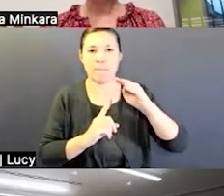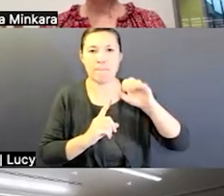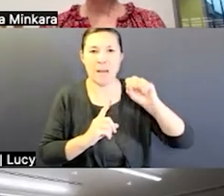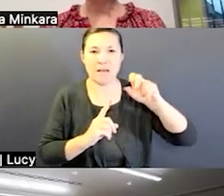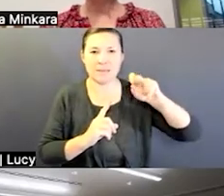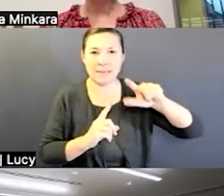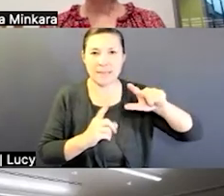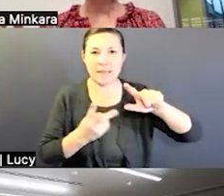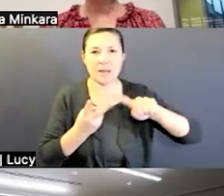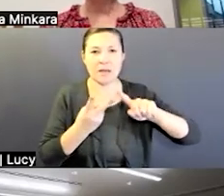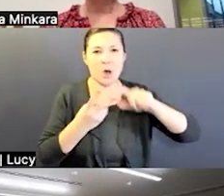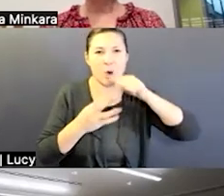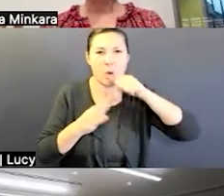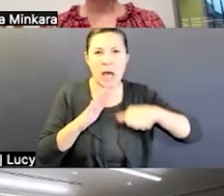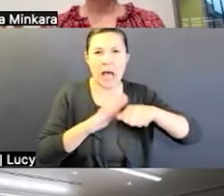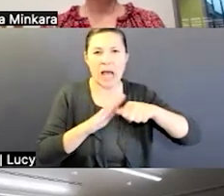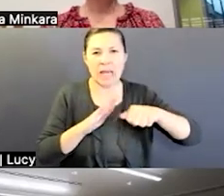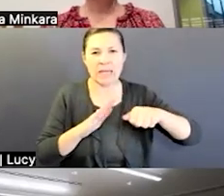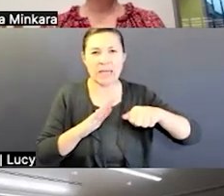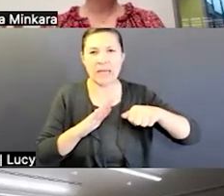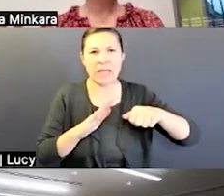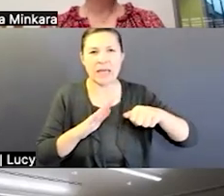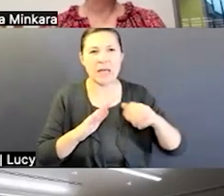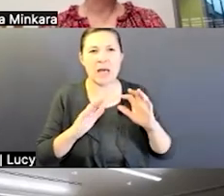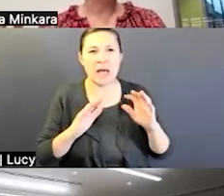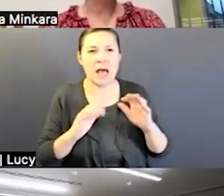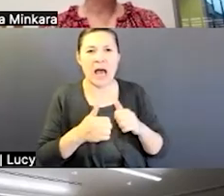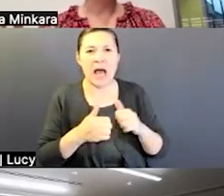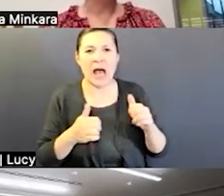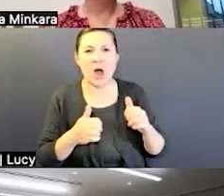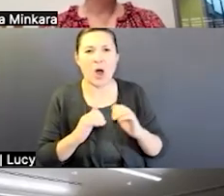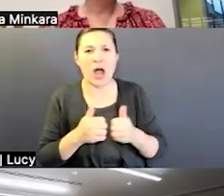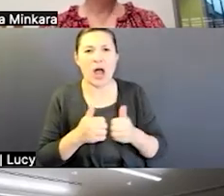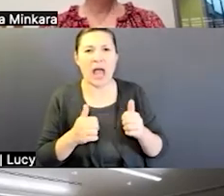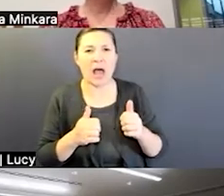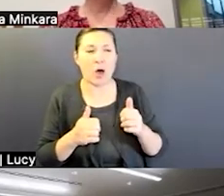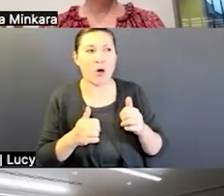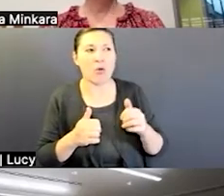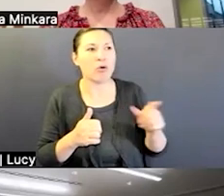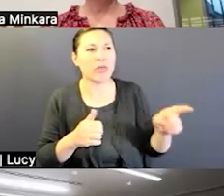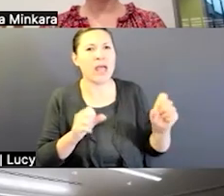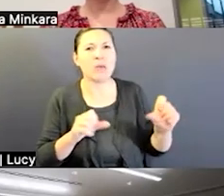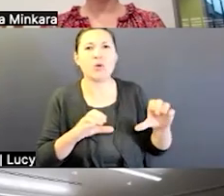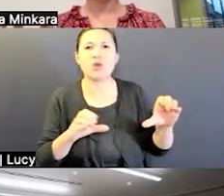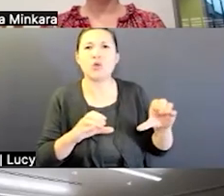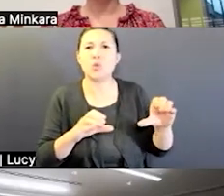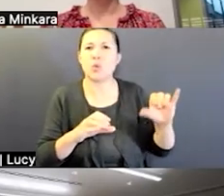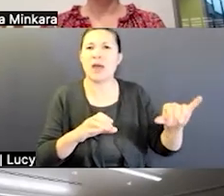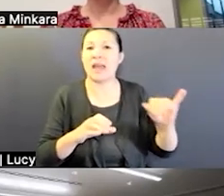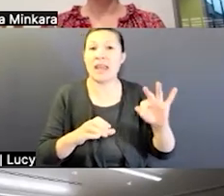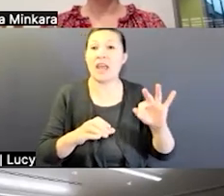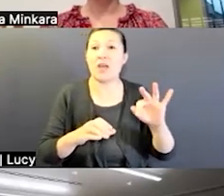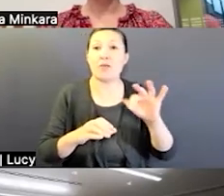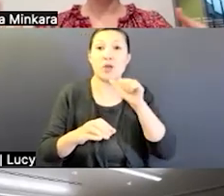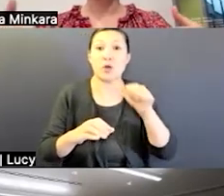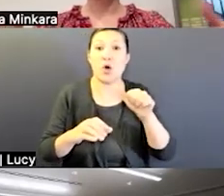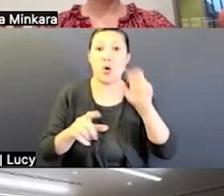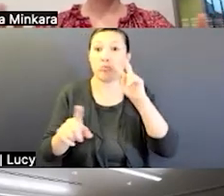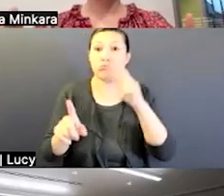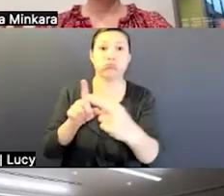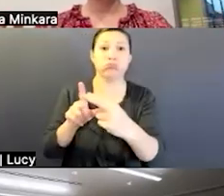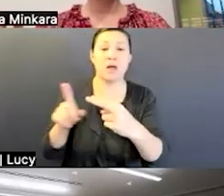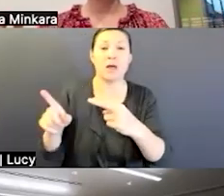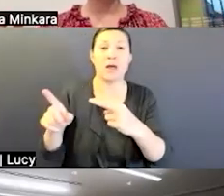How can you go about doing that if you don't have other people's perspective? It's because you realize that how you're behaving